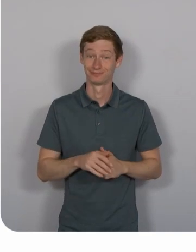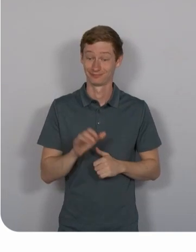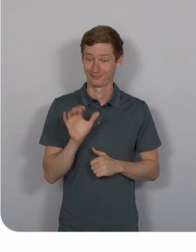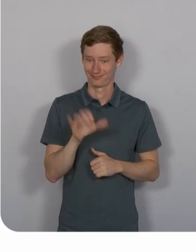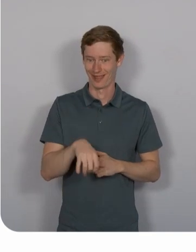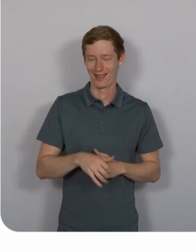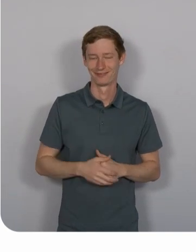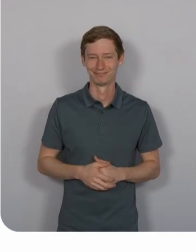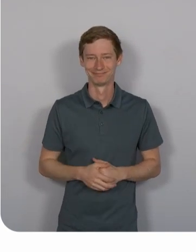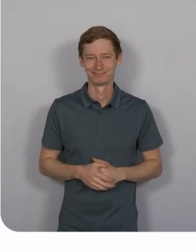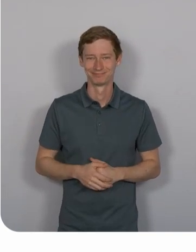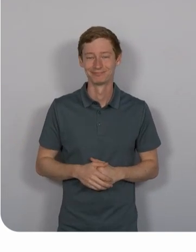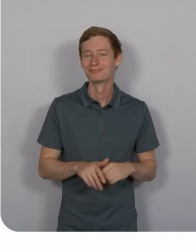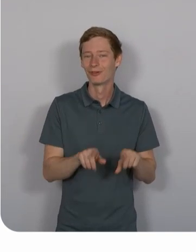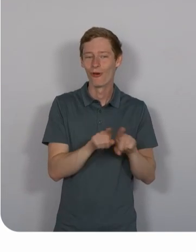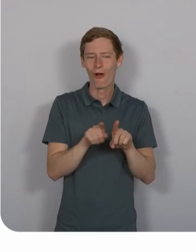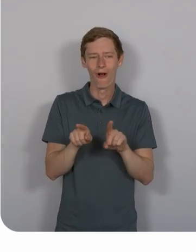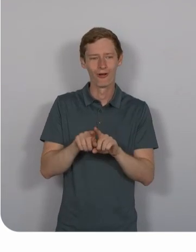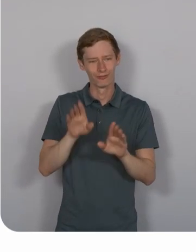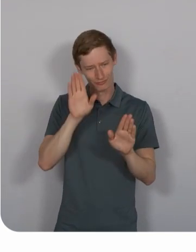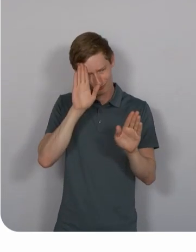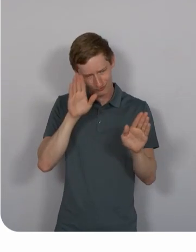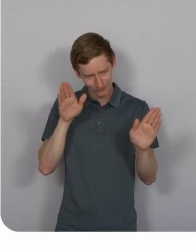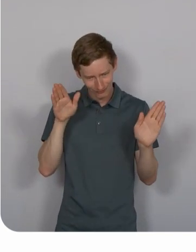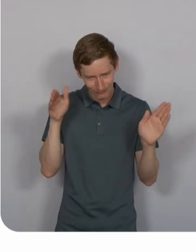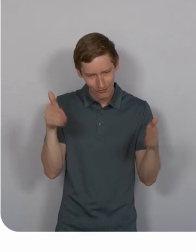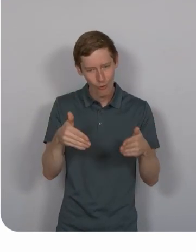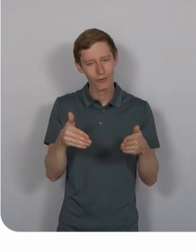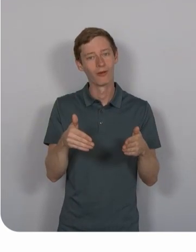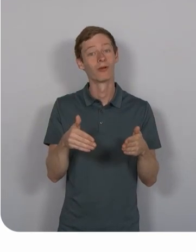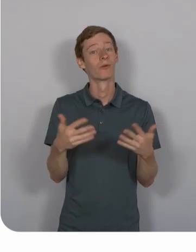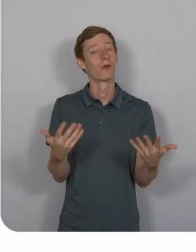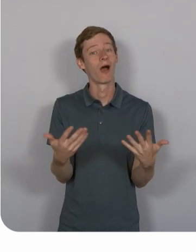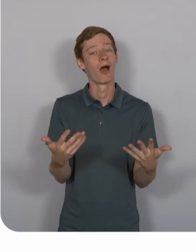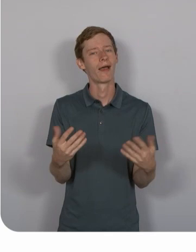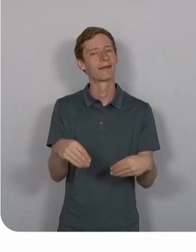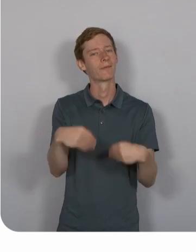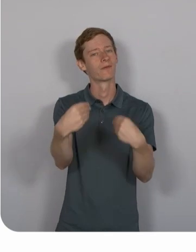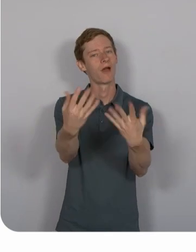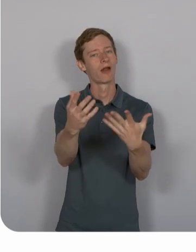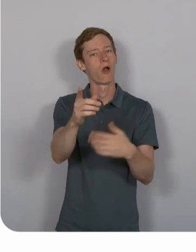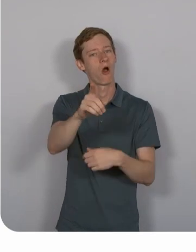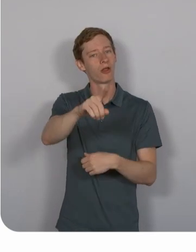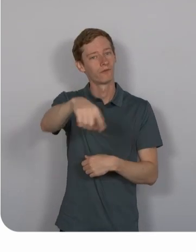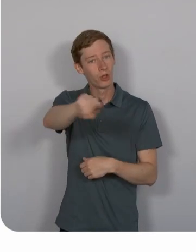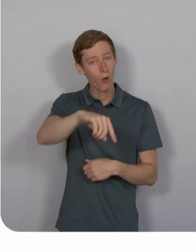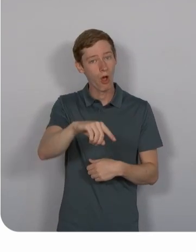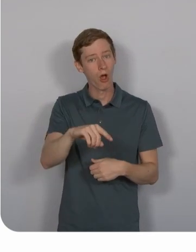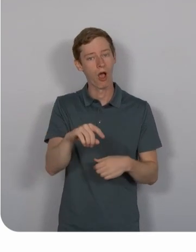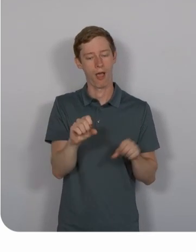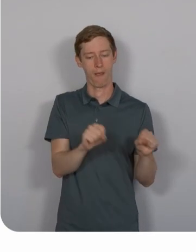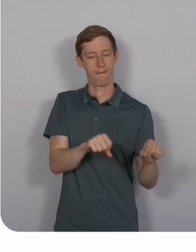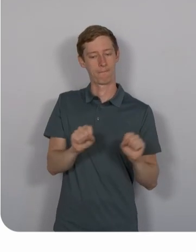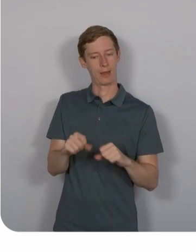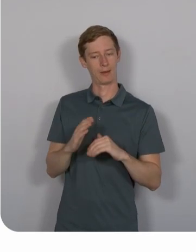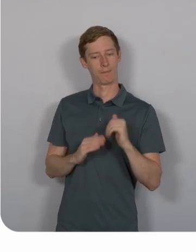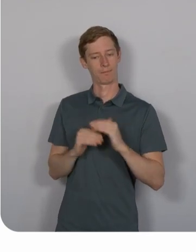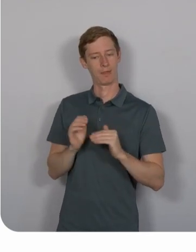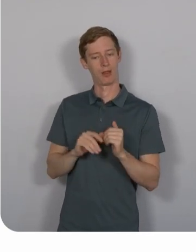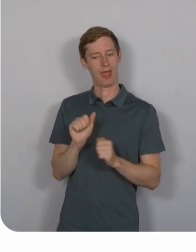So that's that. We're also very focused on giving all of you the ability to build AIs